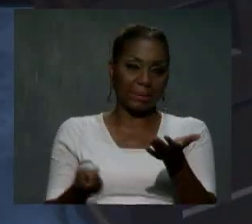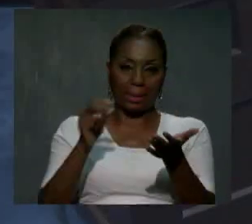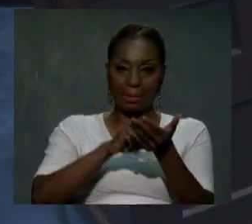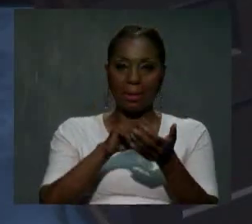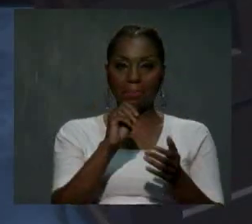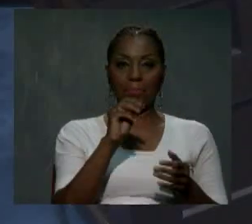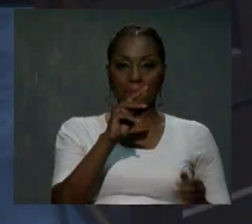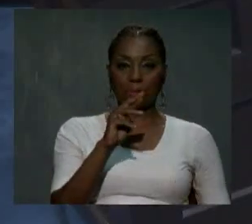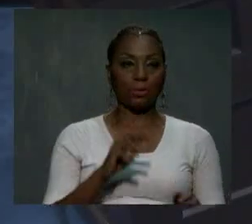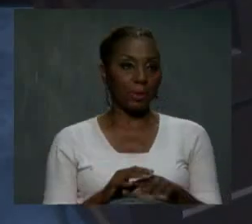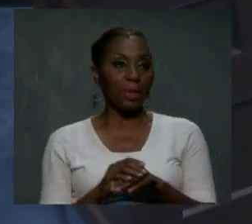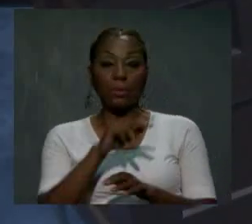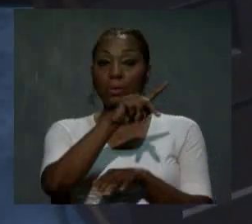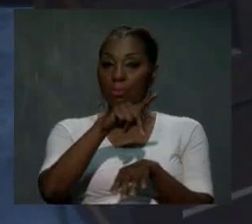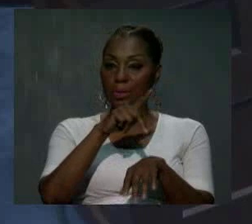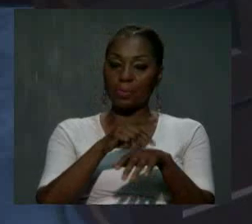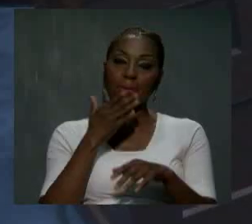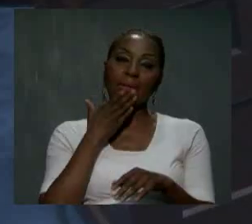Thank you.